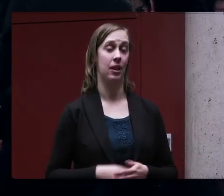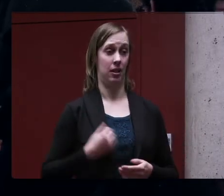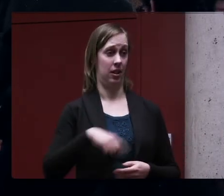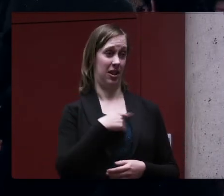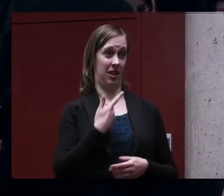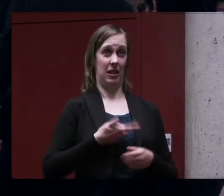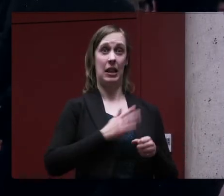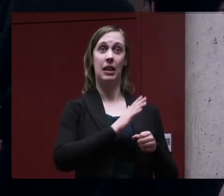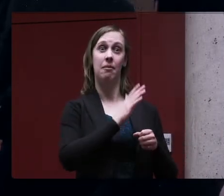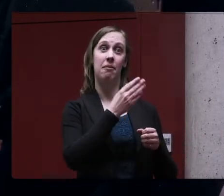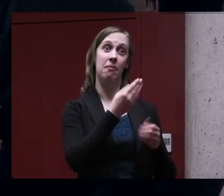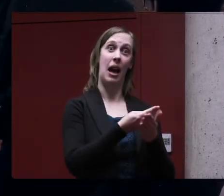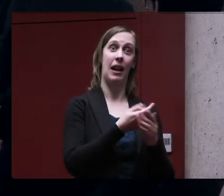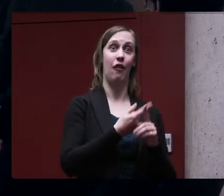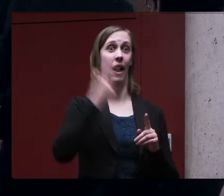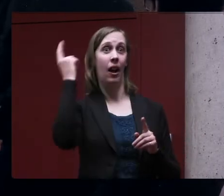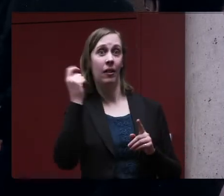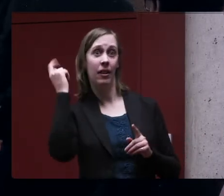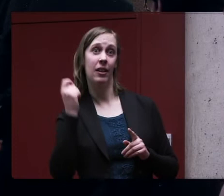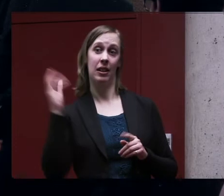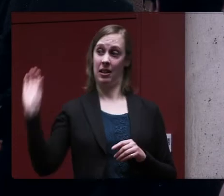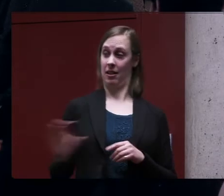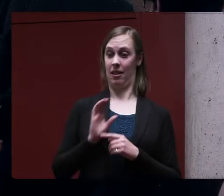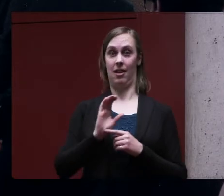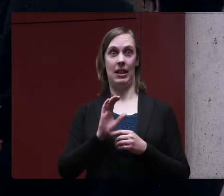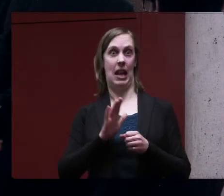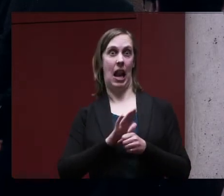enough money on disability to provide